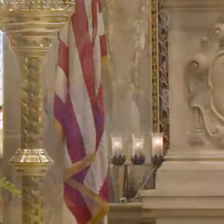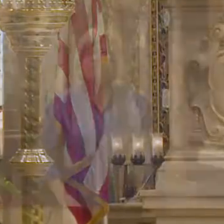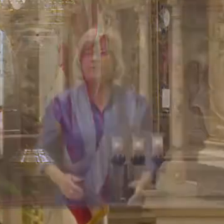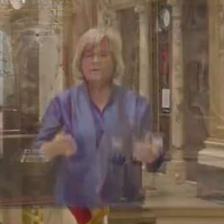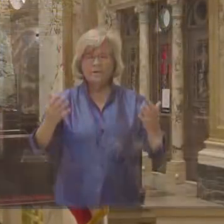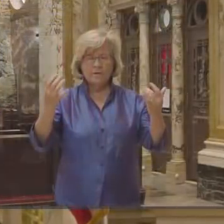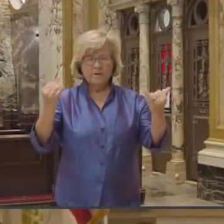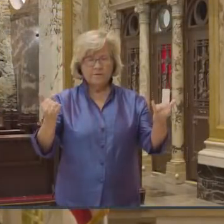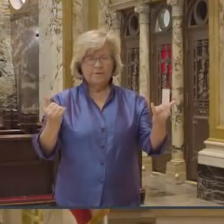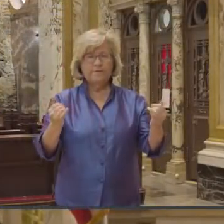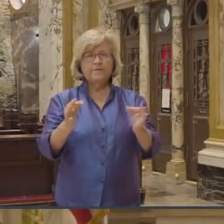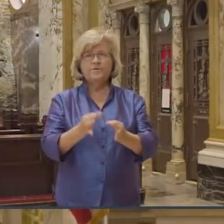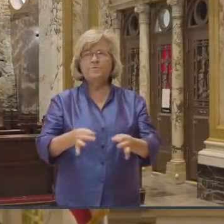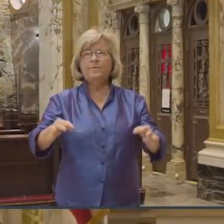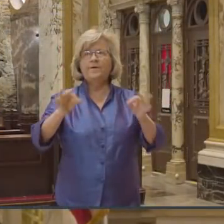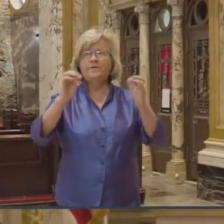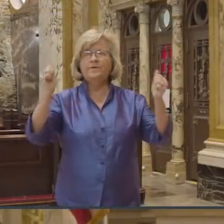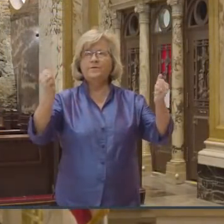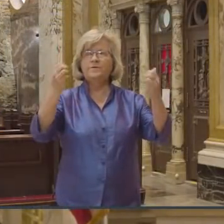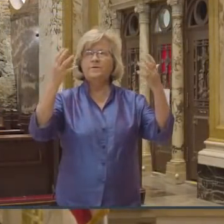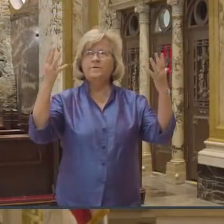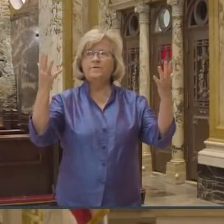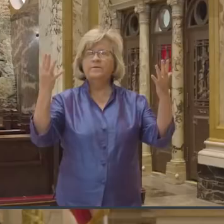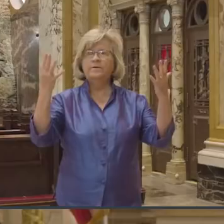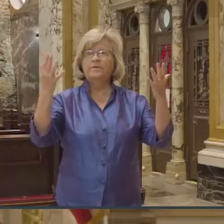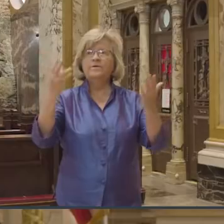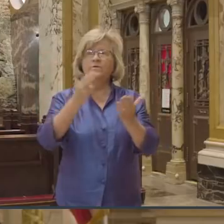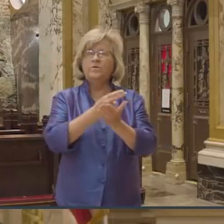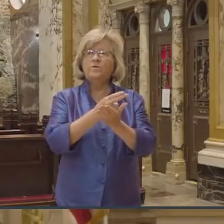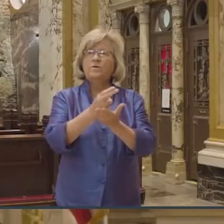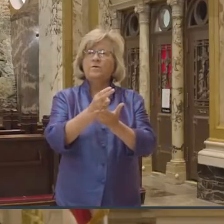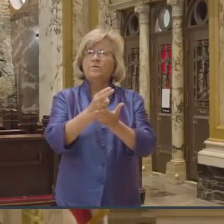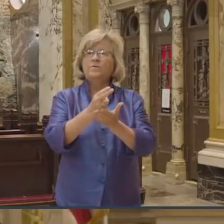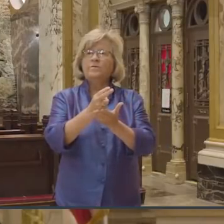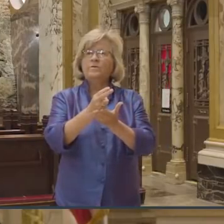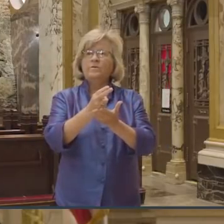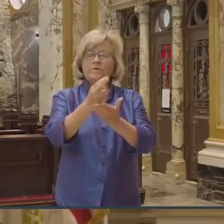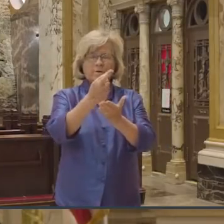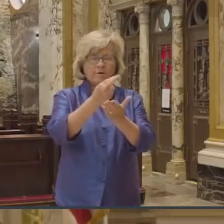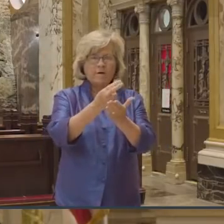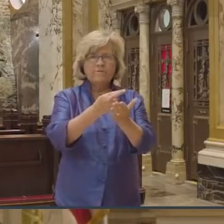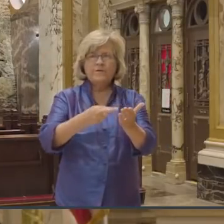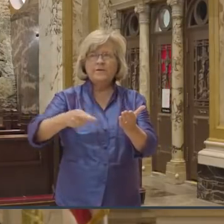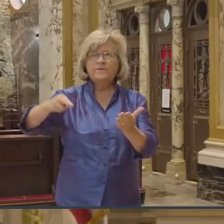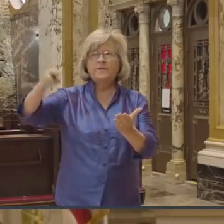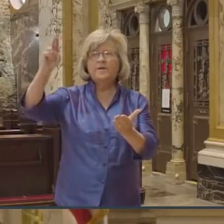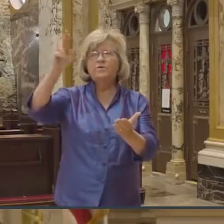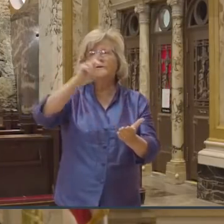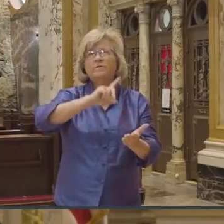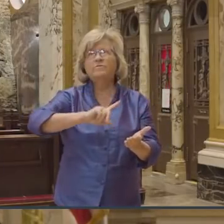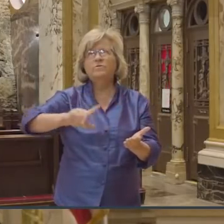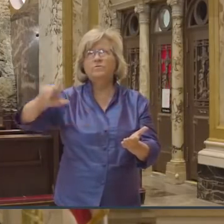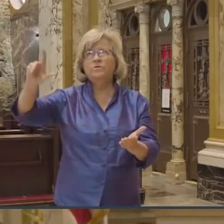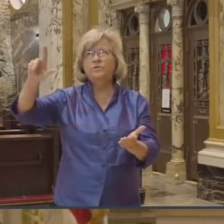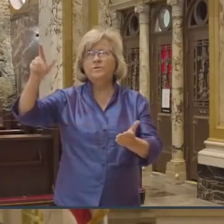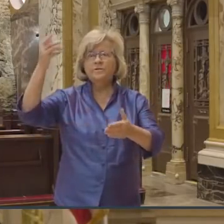This past Thursday, we celebrated the solemnity of the ascension of our Lord Jesus into